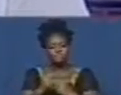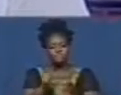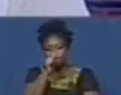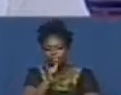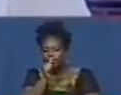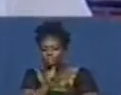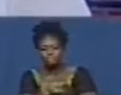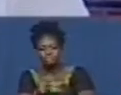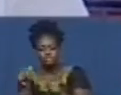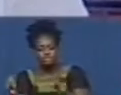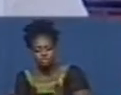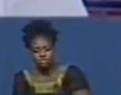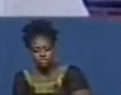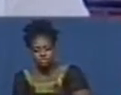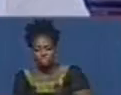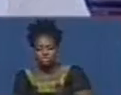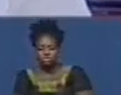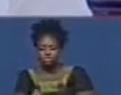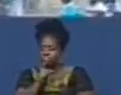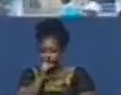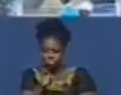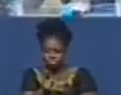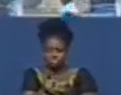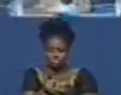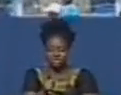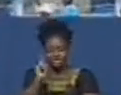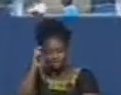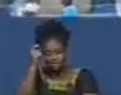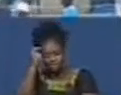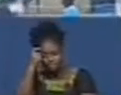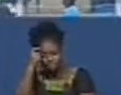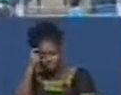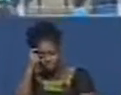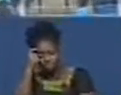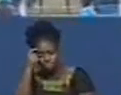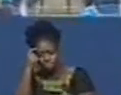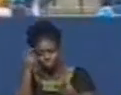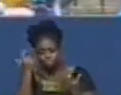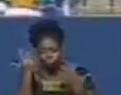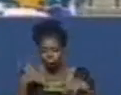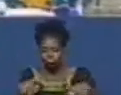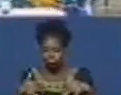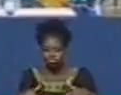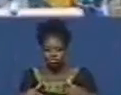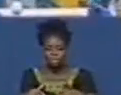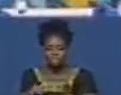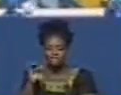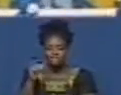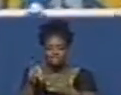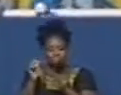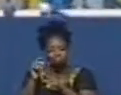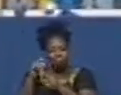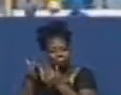sector does not, of course, suggest the government will be a helpless bystander that will simply look